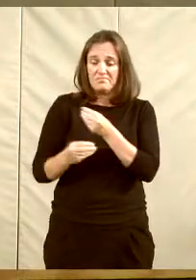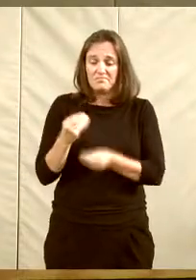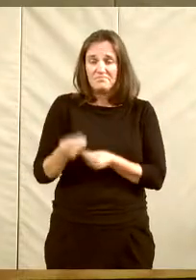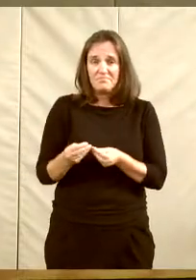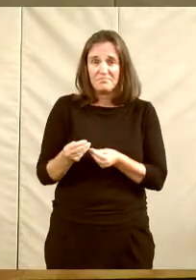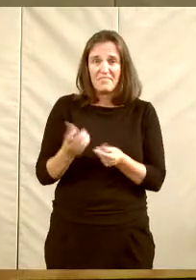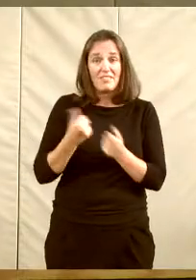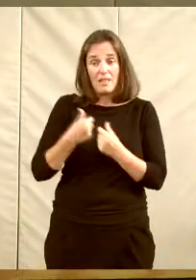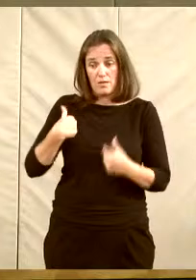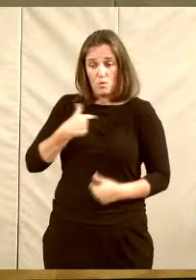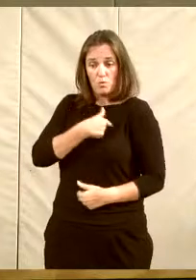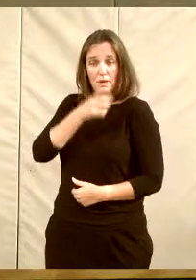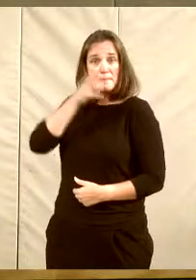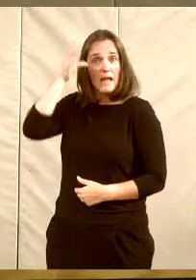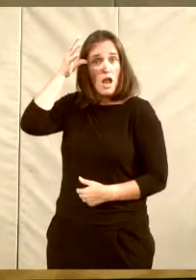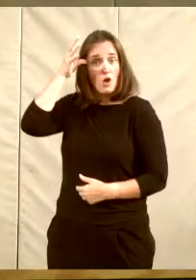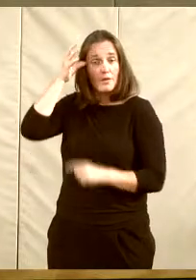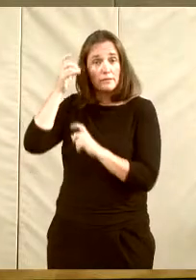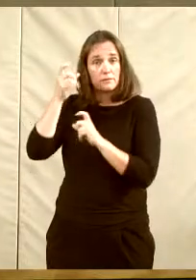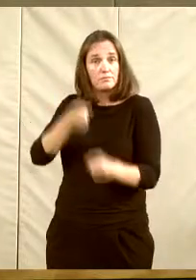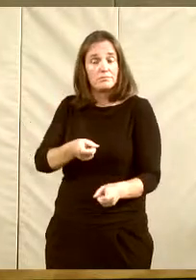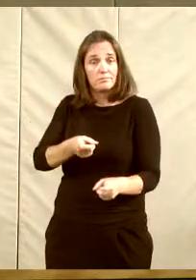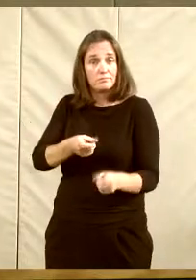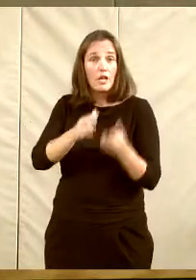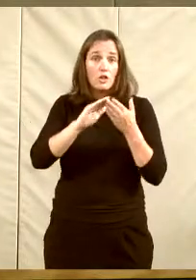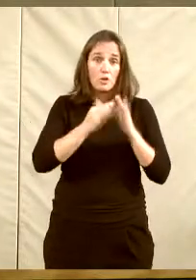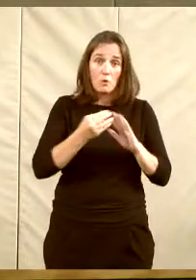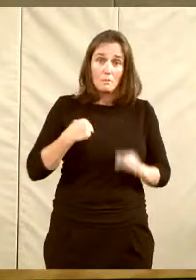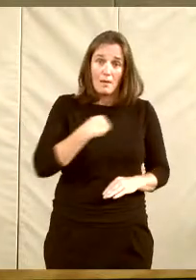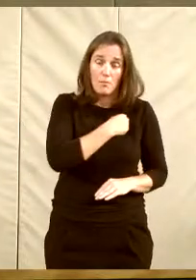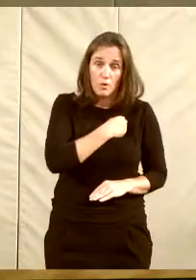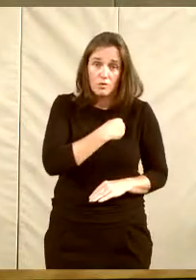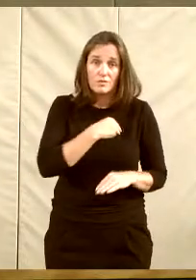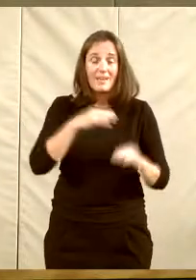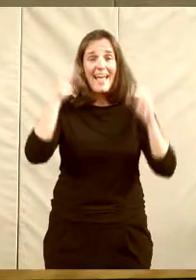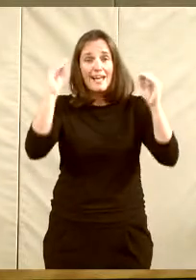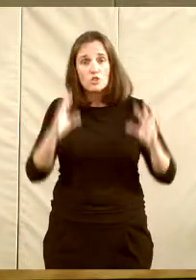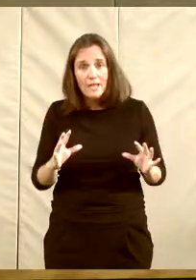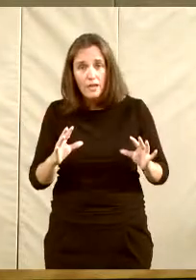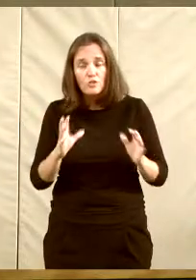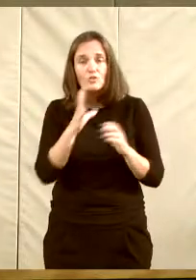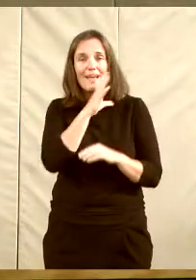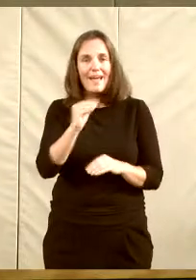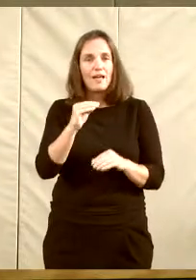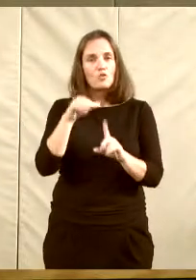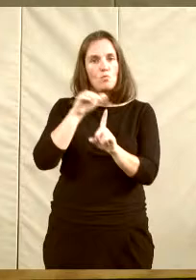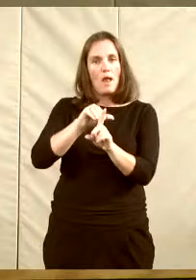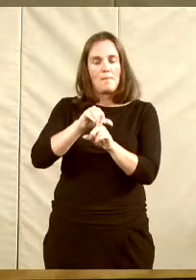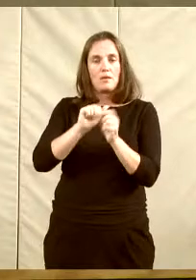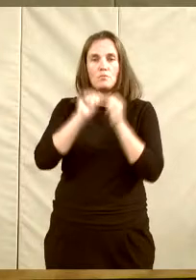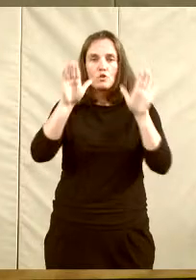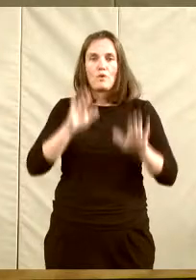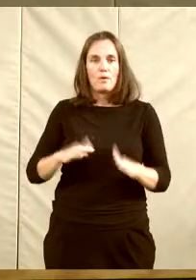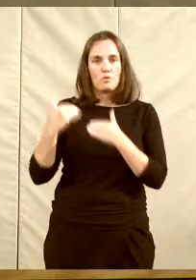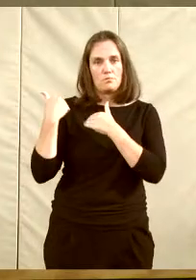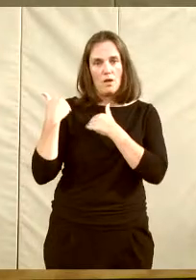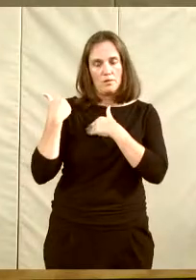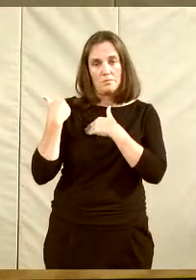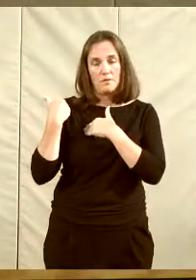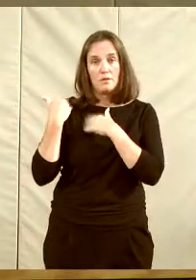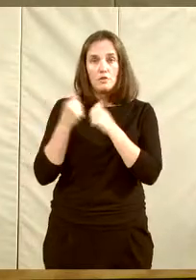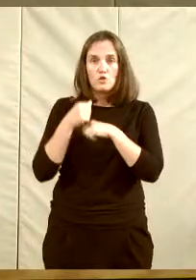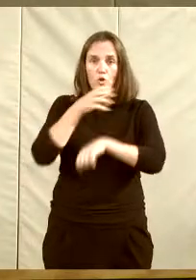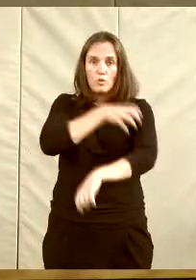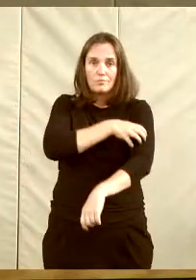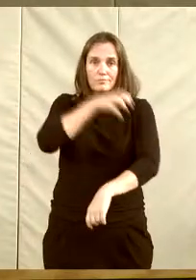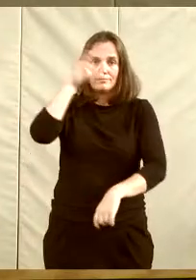parents, as community members, as educators, as well as a reminder of the great responsibility we have to empower